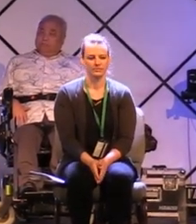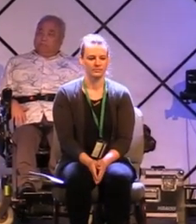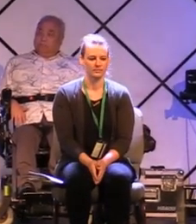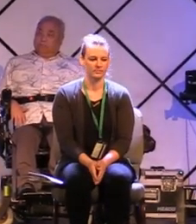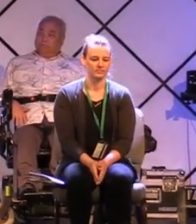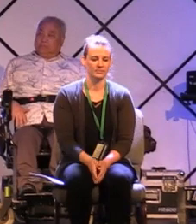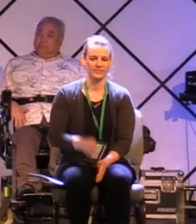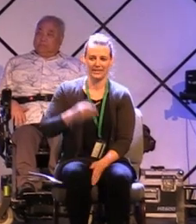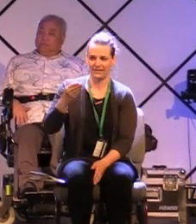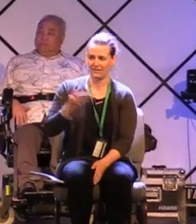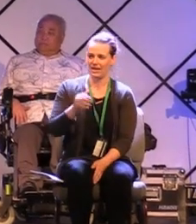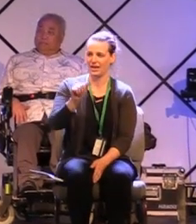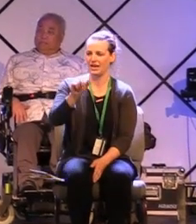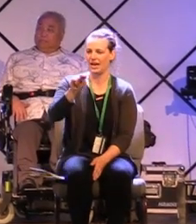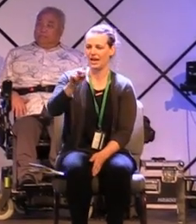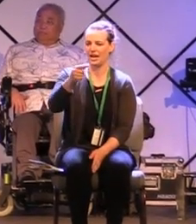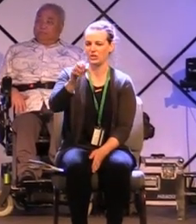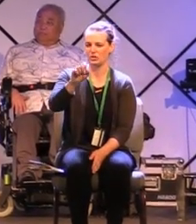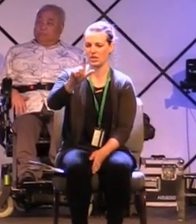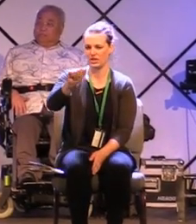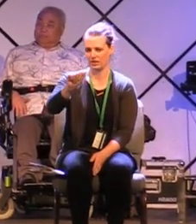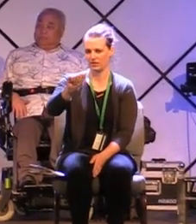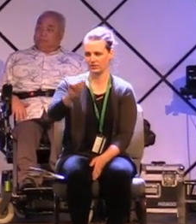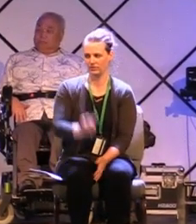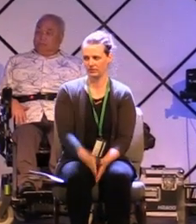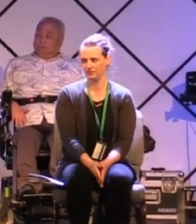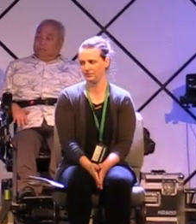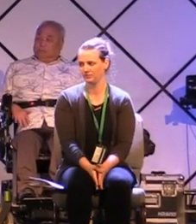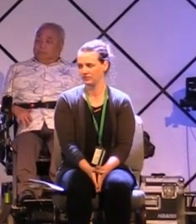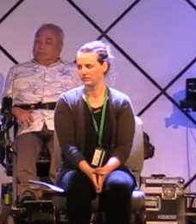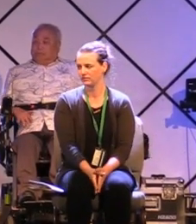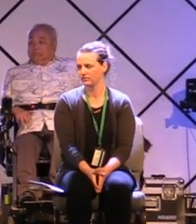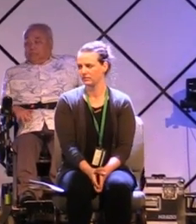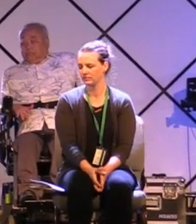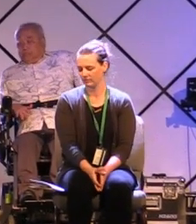I'd like to invite Angela to center stage, please.